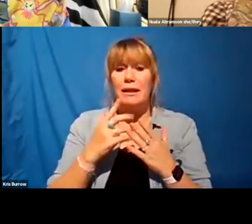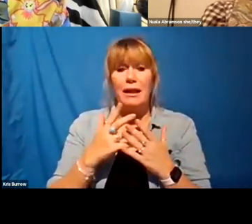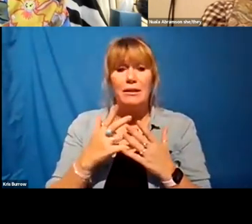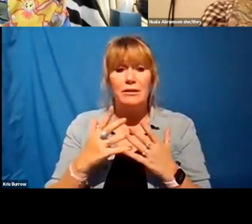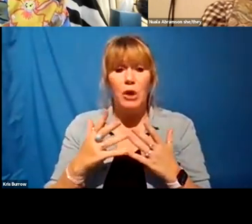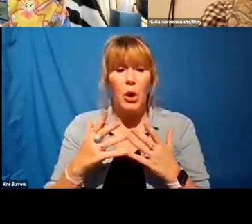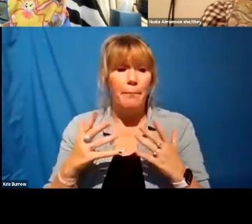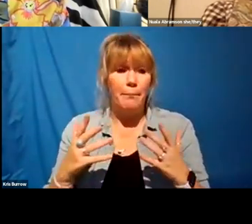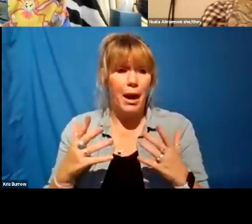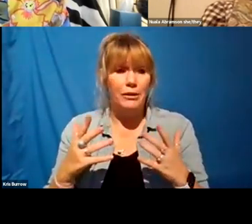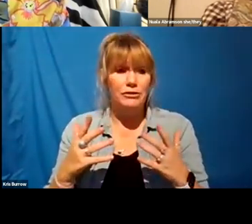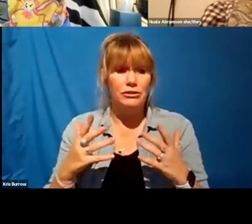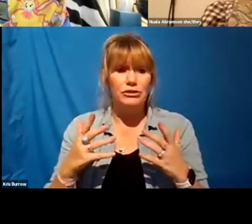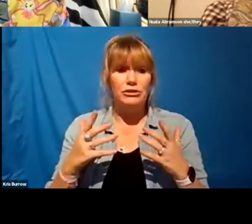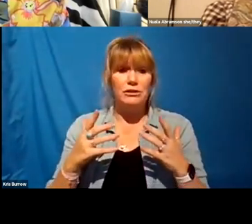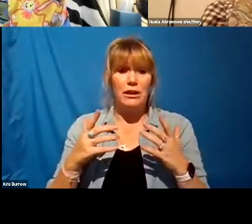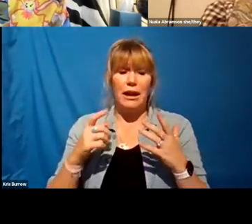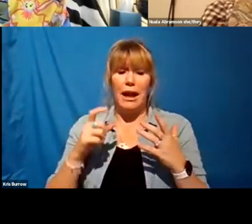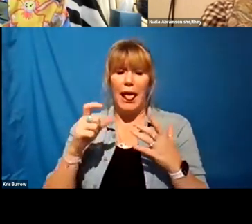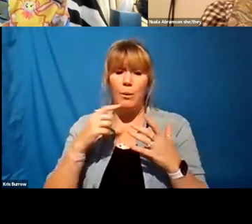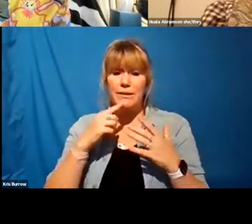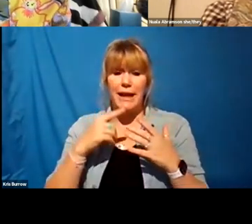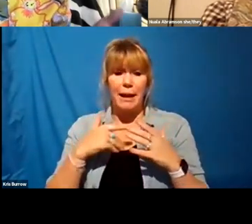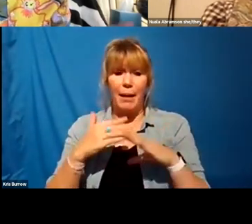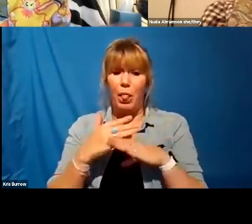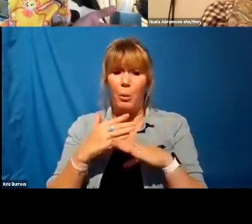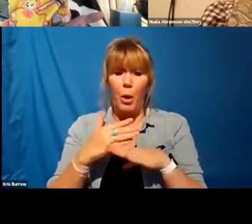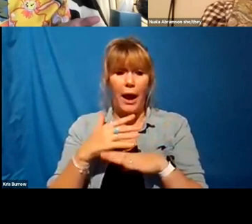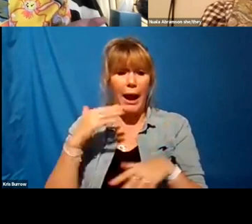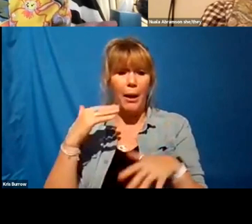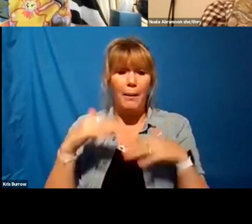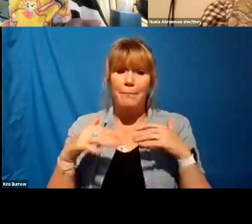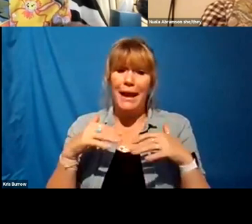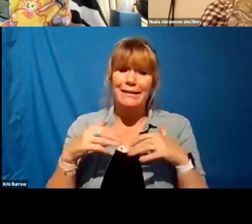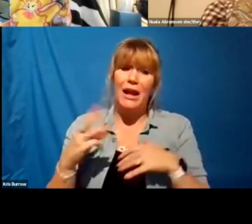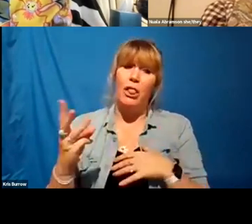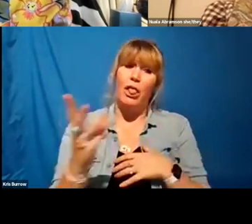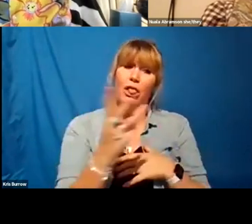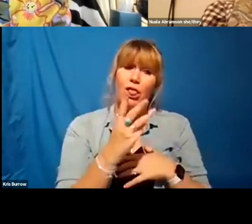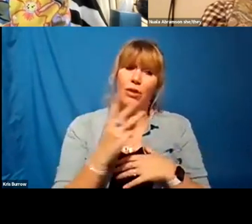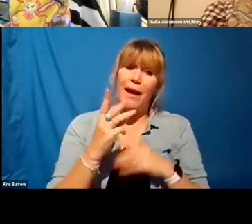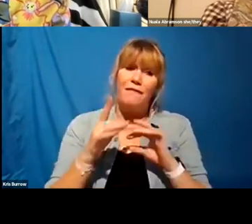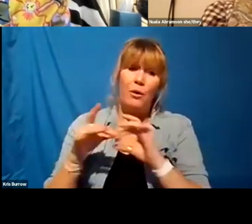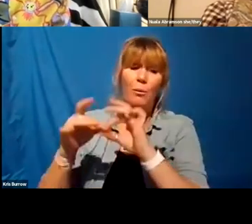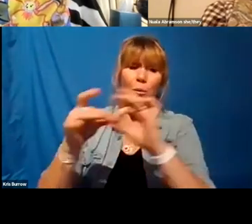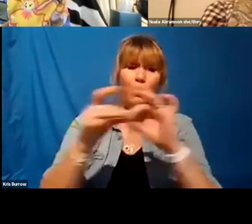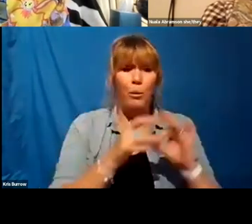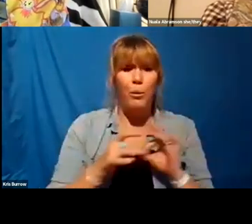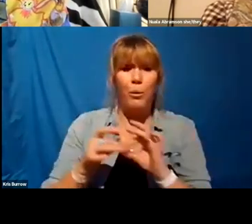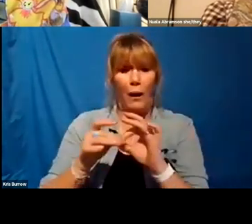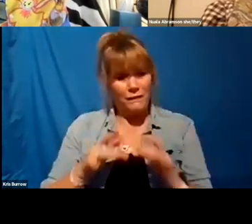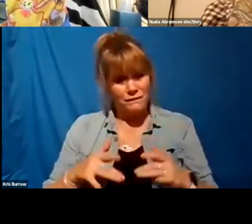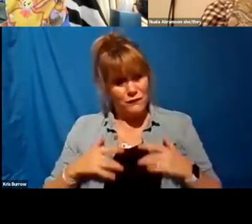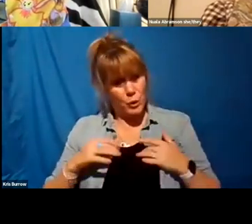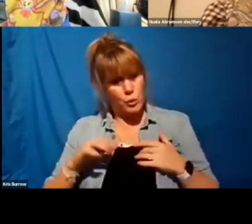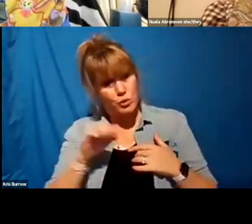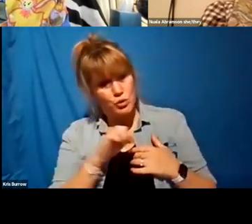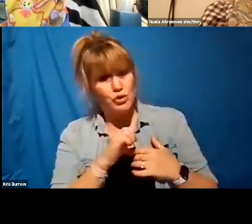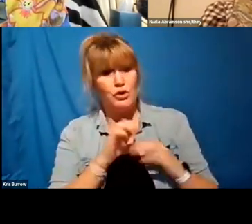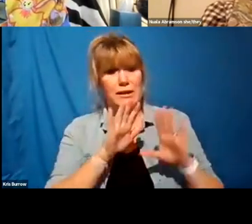is amazing, there was a lovely resonance between the three of you. Yes, I mean, I definitely think you should continue to exhibit together.